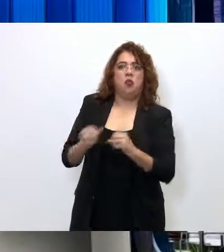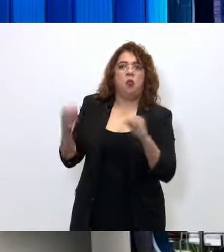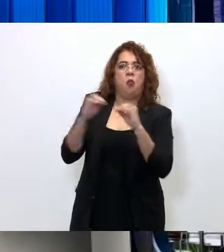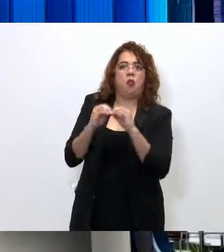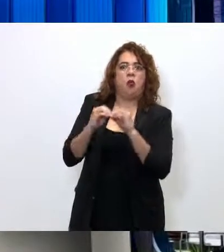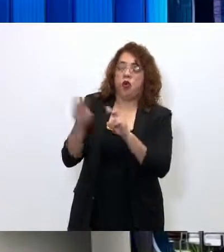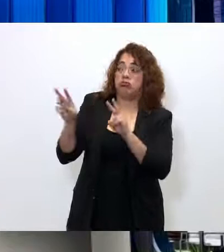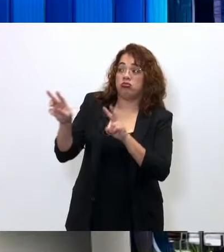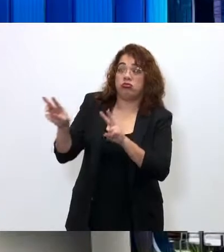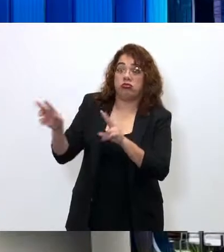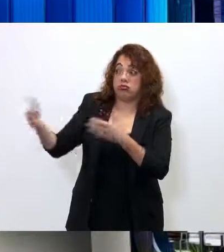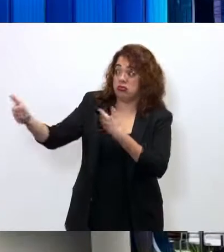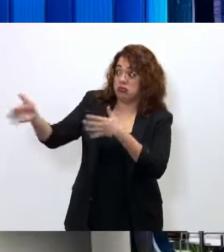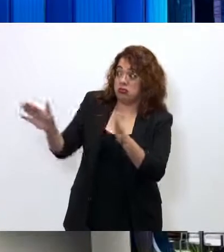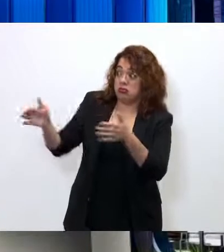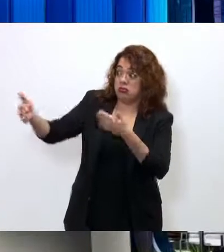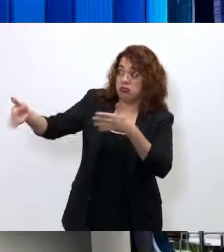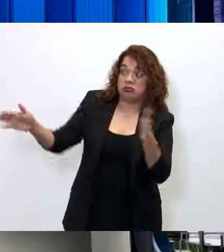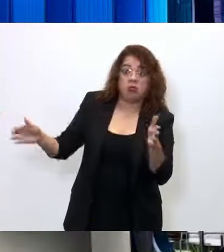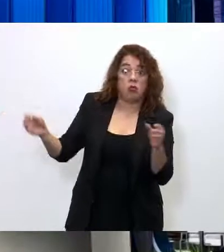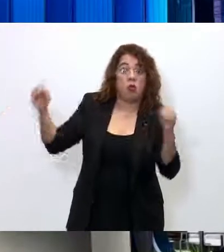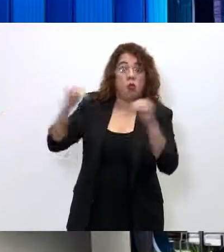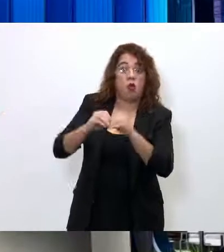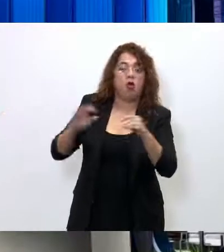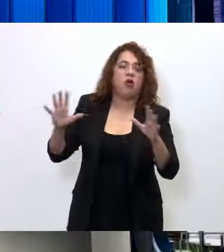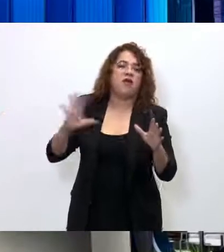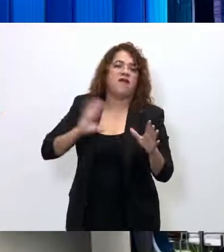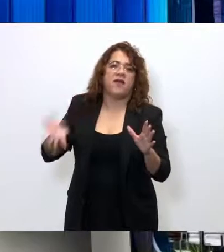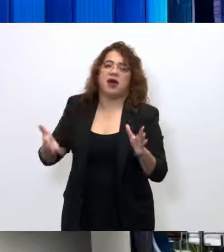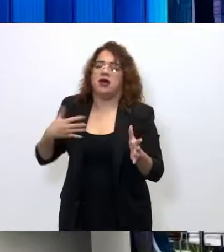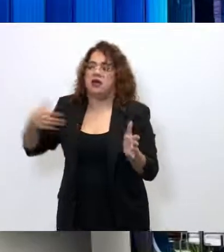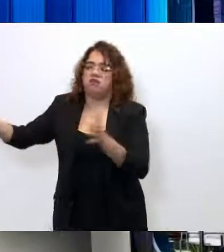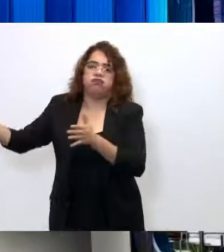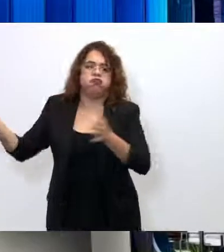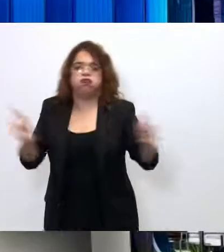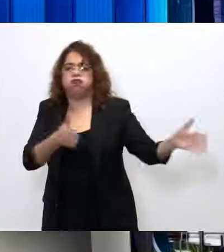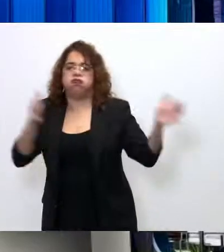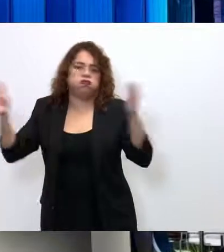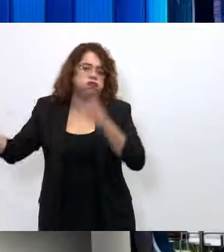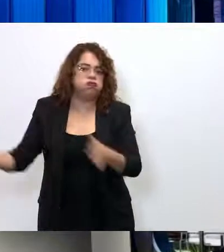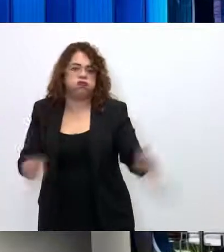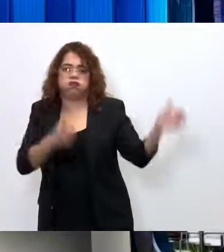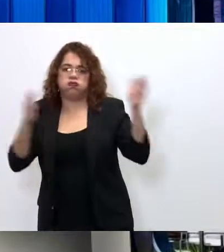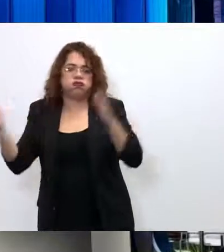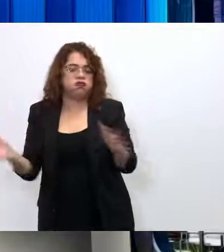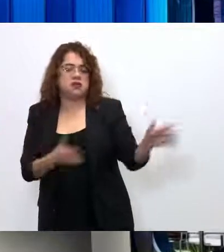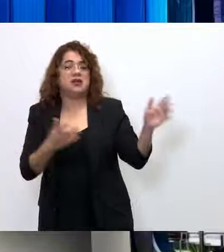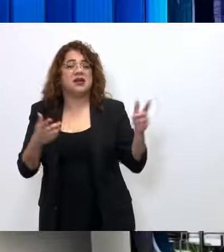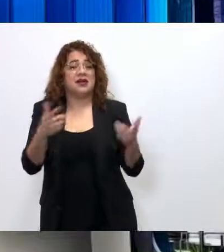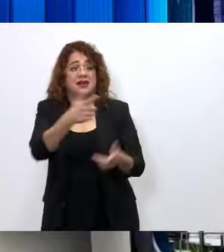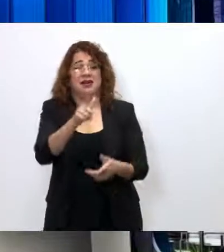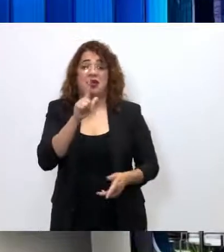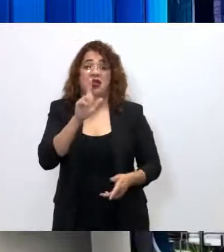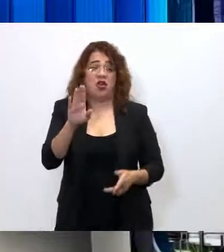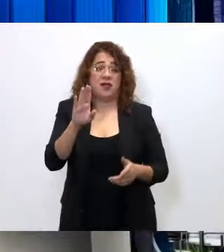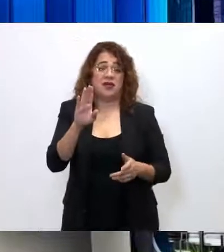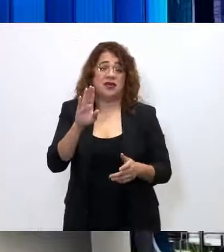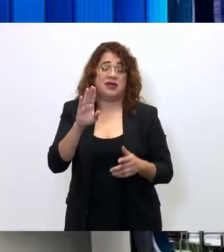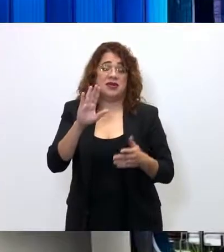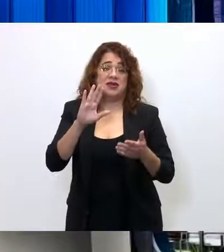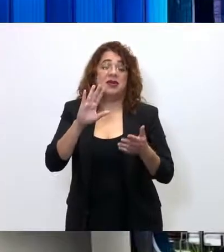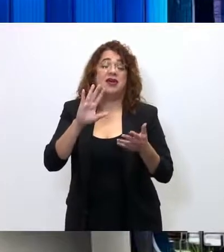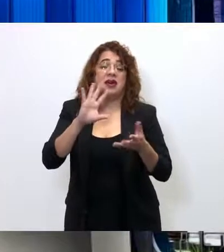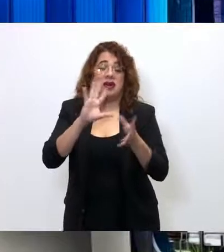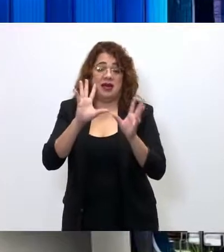an increase in the supply, which will allow us to get that out the door. We do have capacity at the convention center to do at least